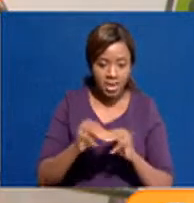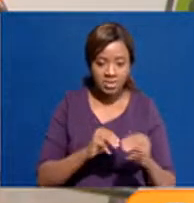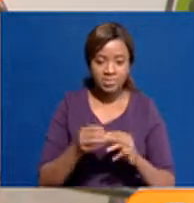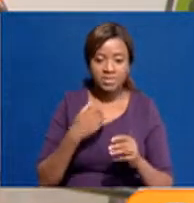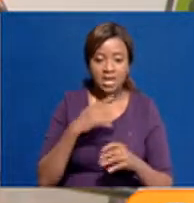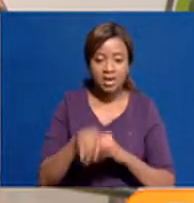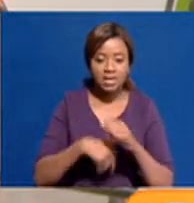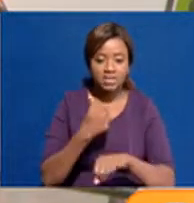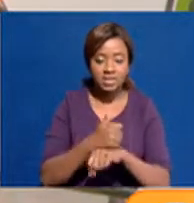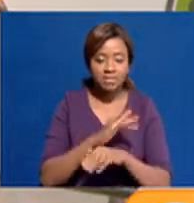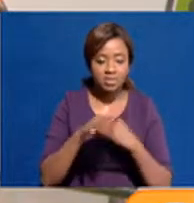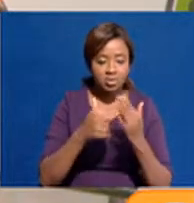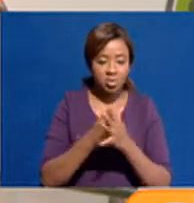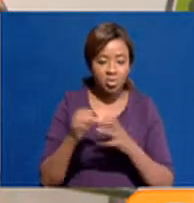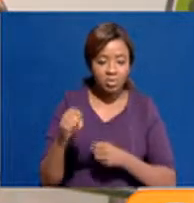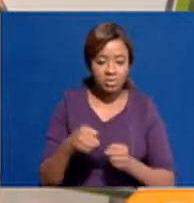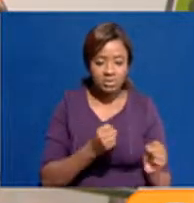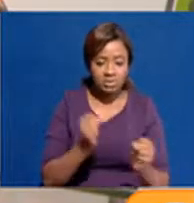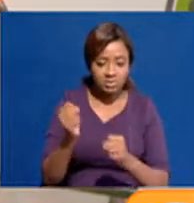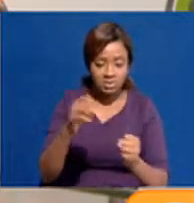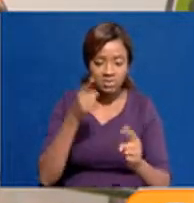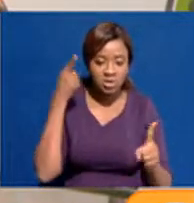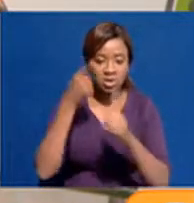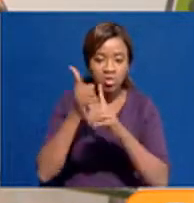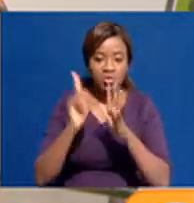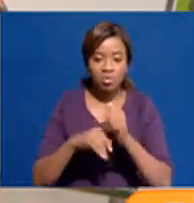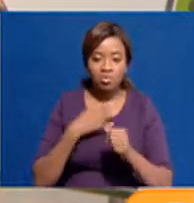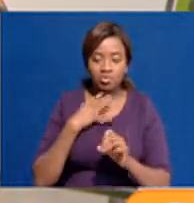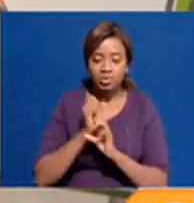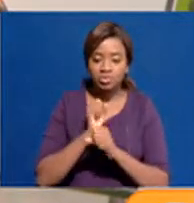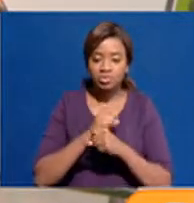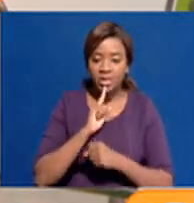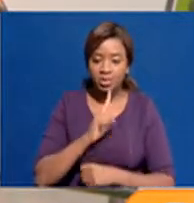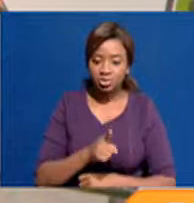strategy at its discretion to ensure that